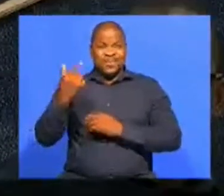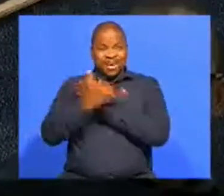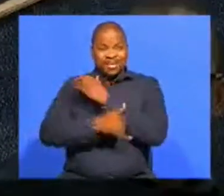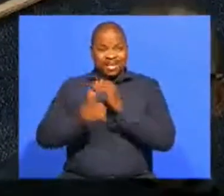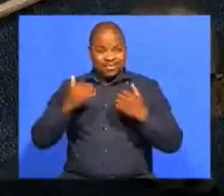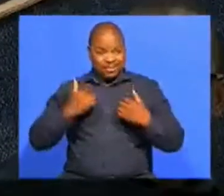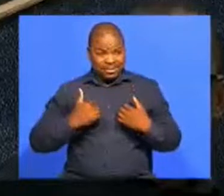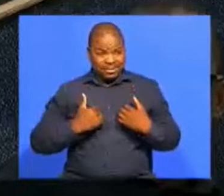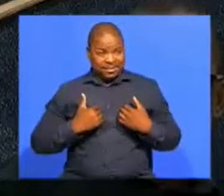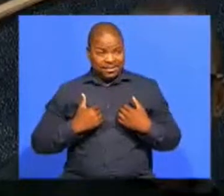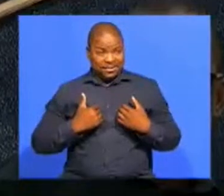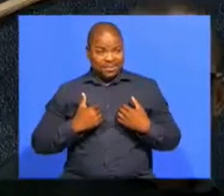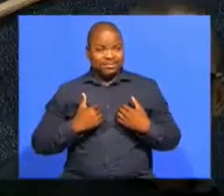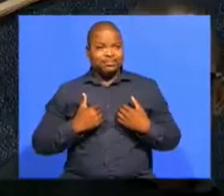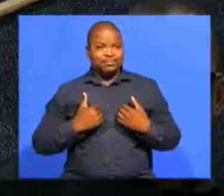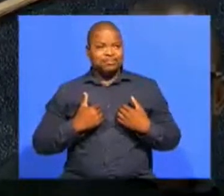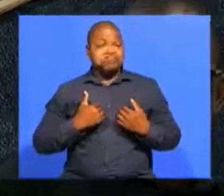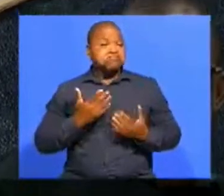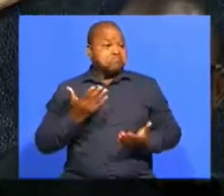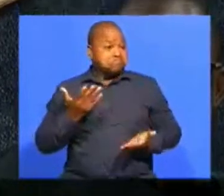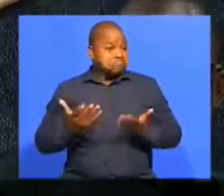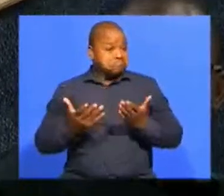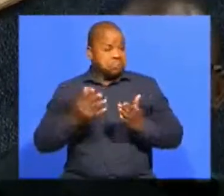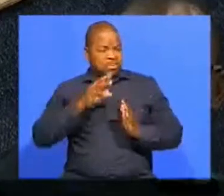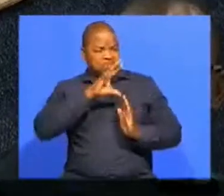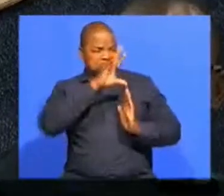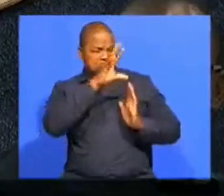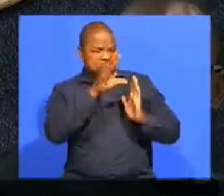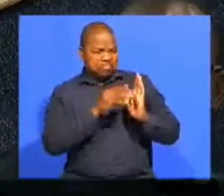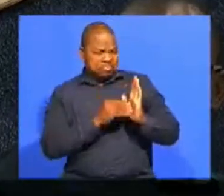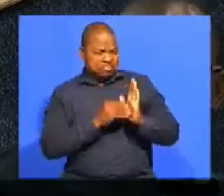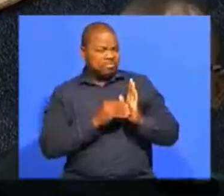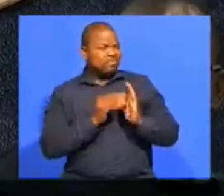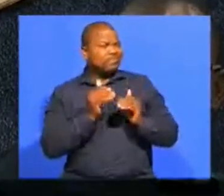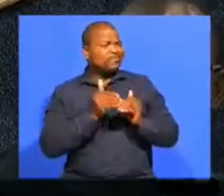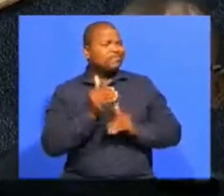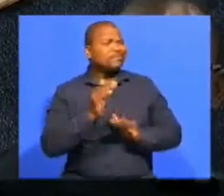countries who have perhaps piloted it so far?